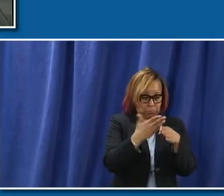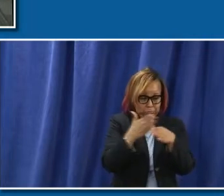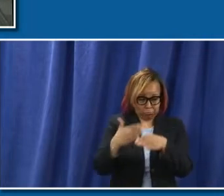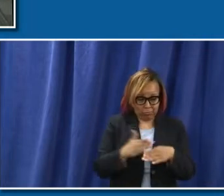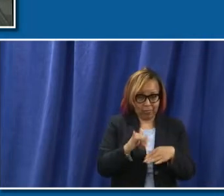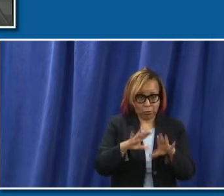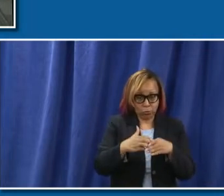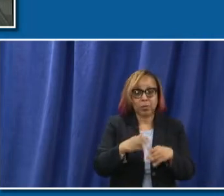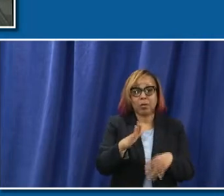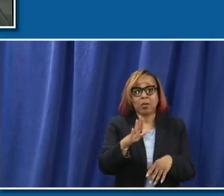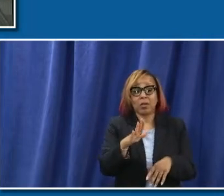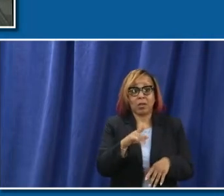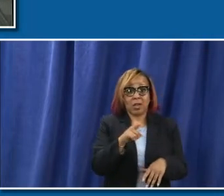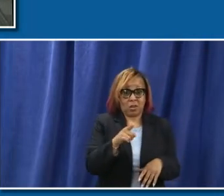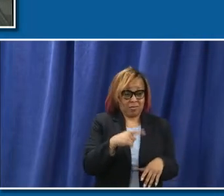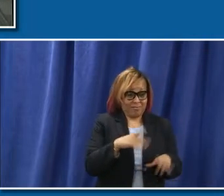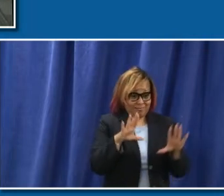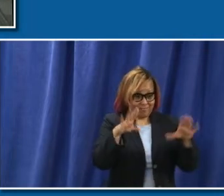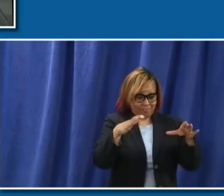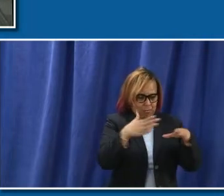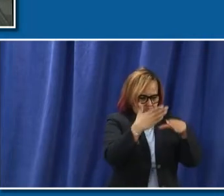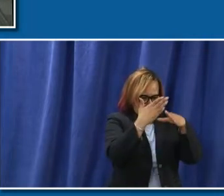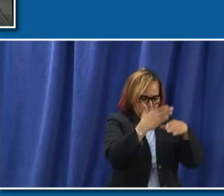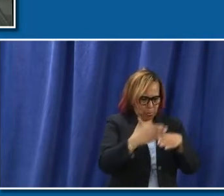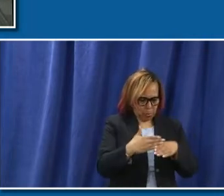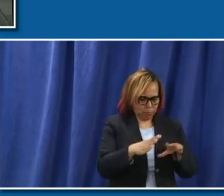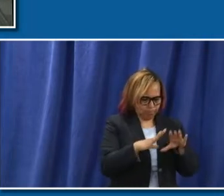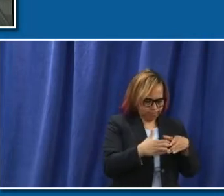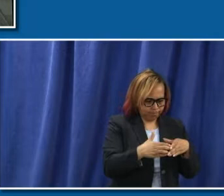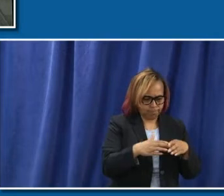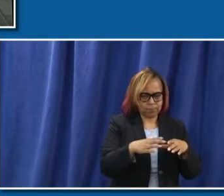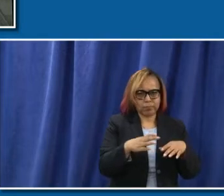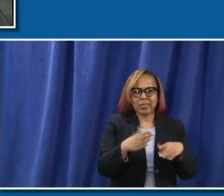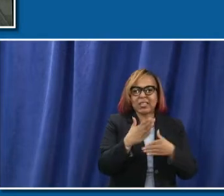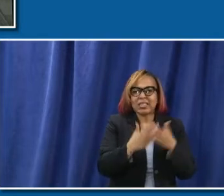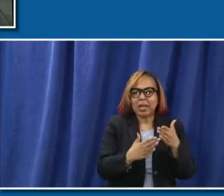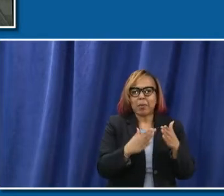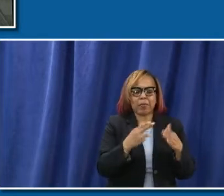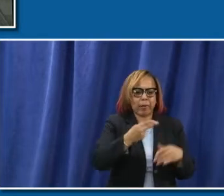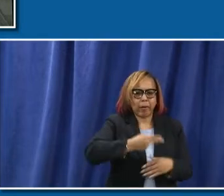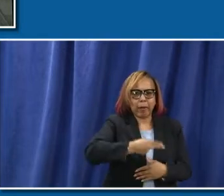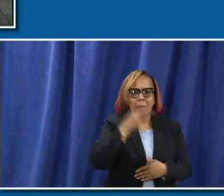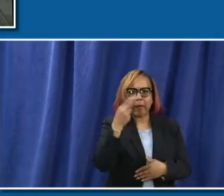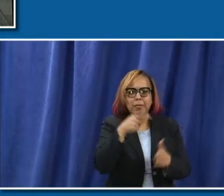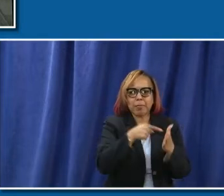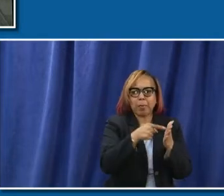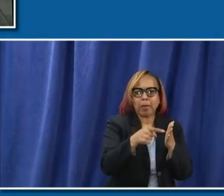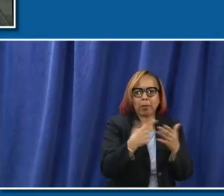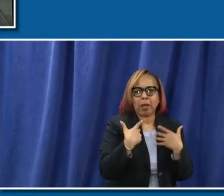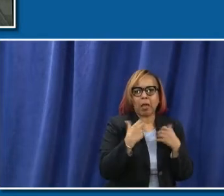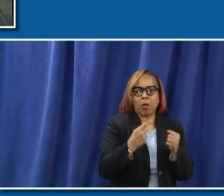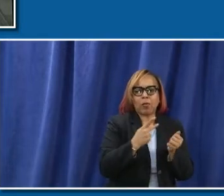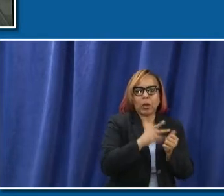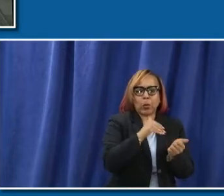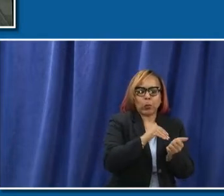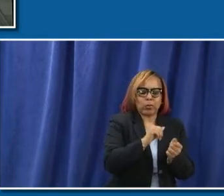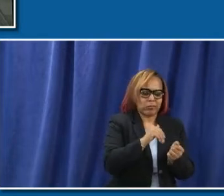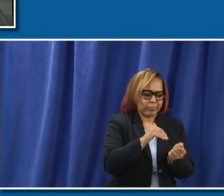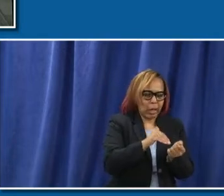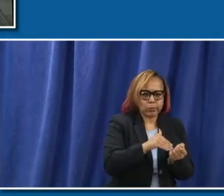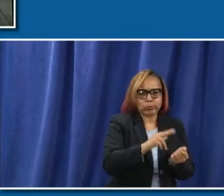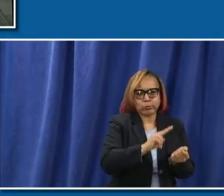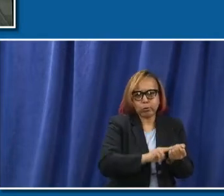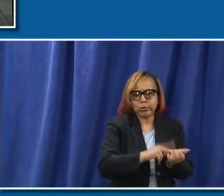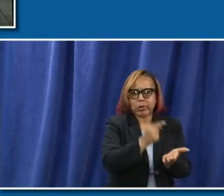group. But even where you break this down and you divide it into some of the highest paid healthcare workers, so our doctors, our nurses,